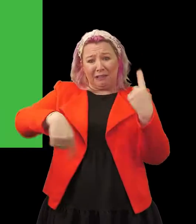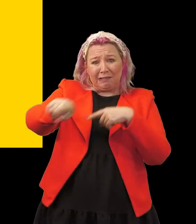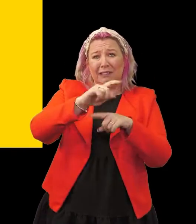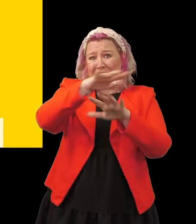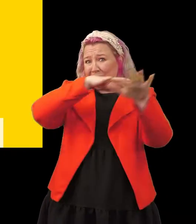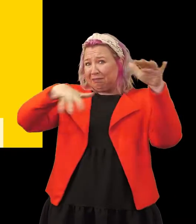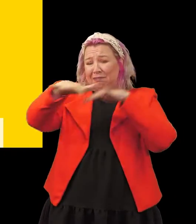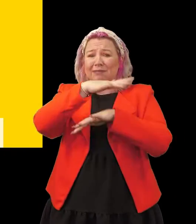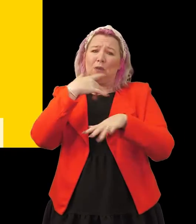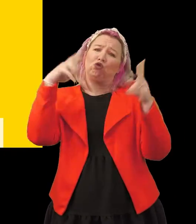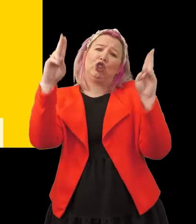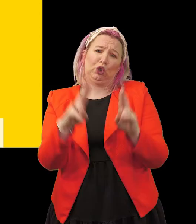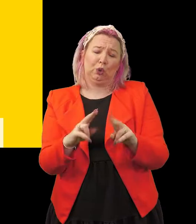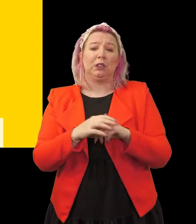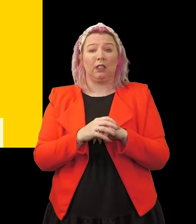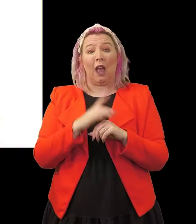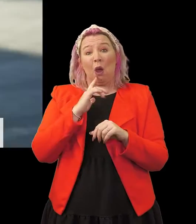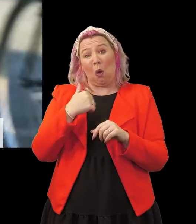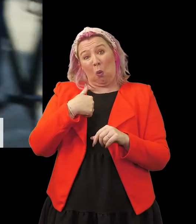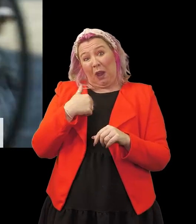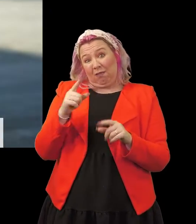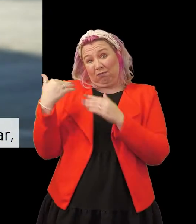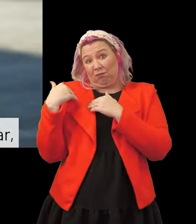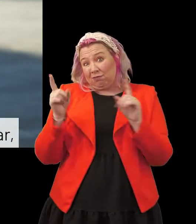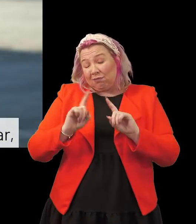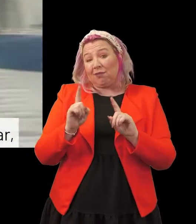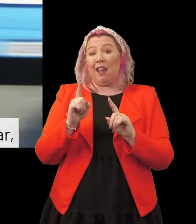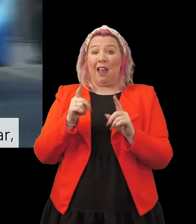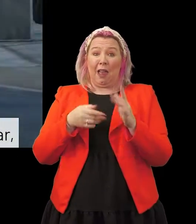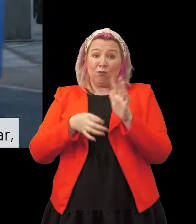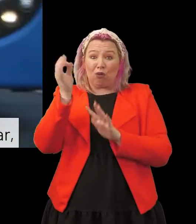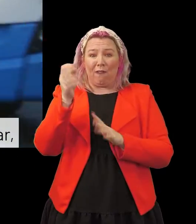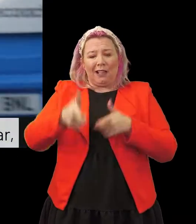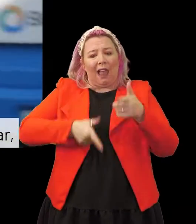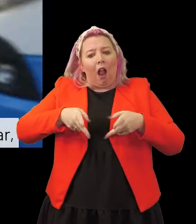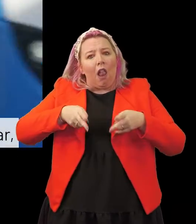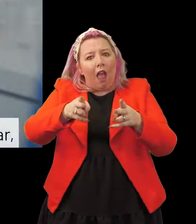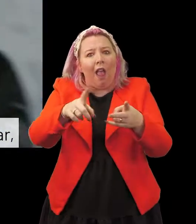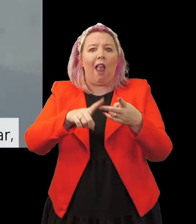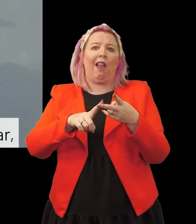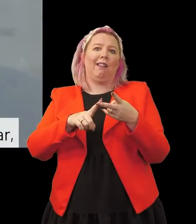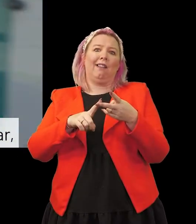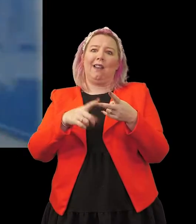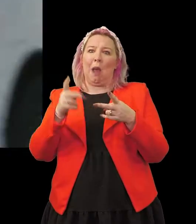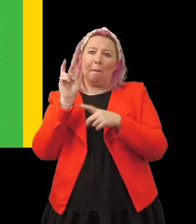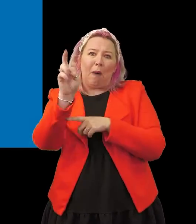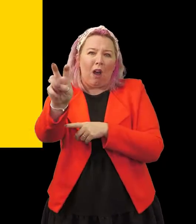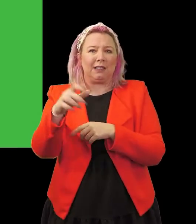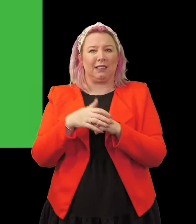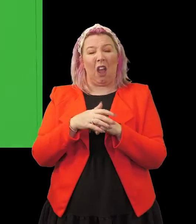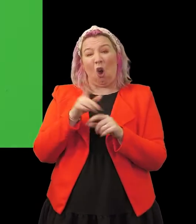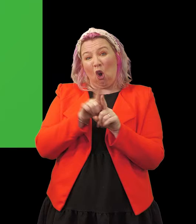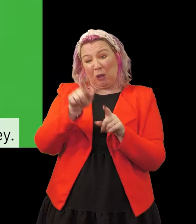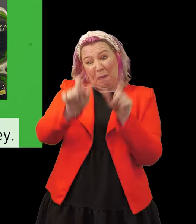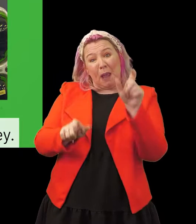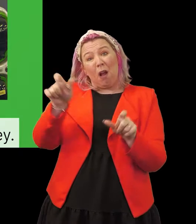wildlife. We're looking to support this change through more cycle lanes, better bus provision, and when people do still need to use their car, we're supporting the switch